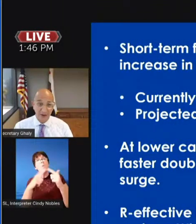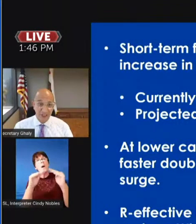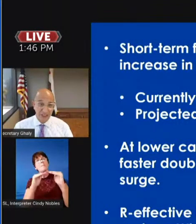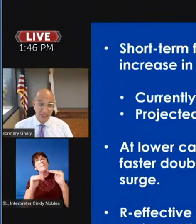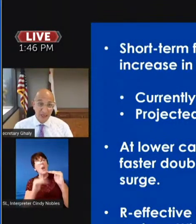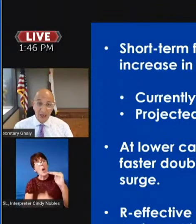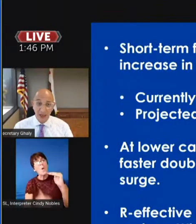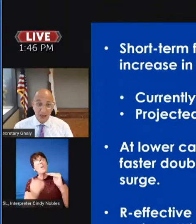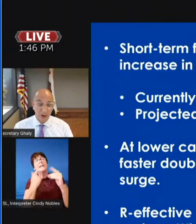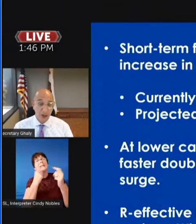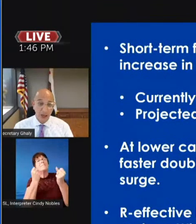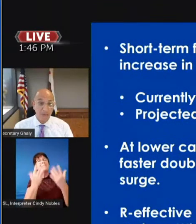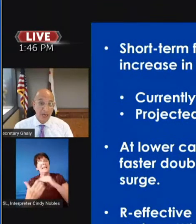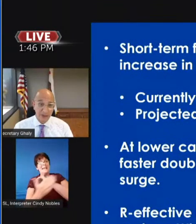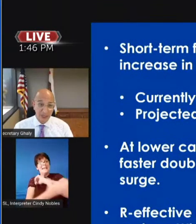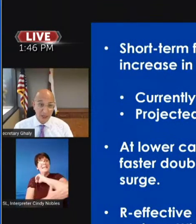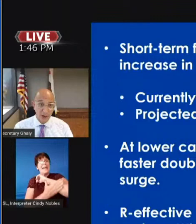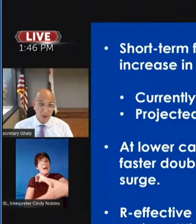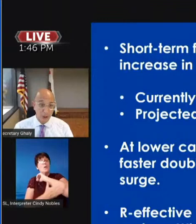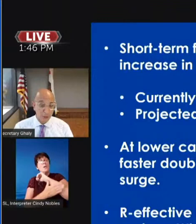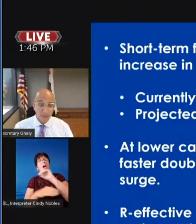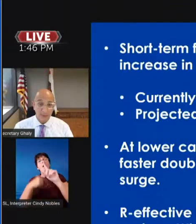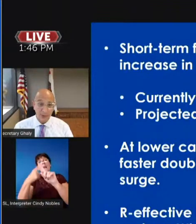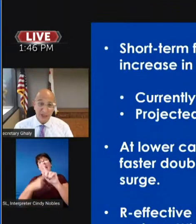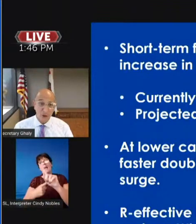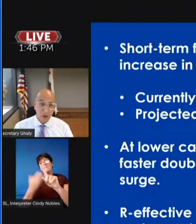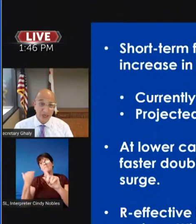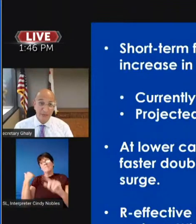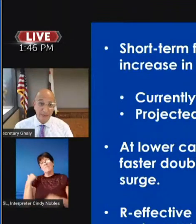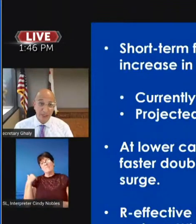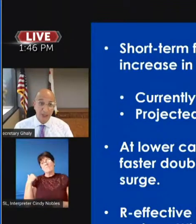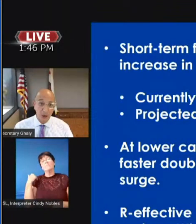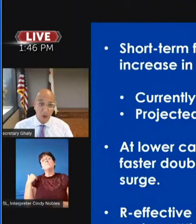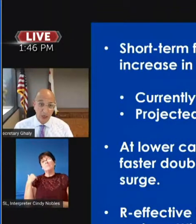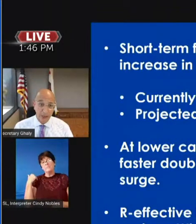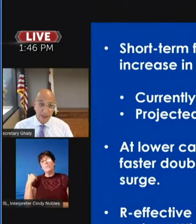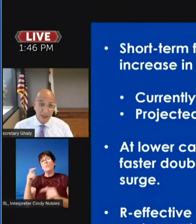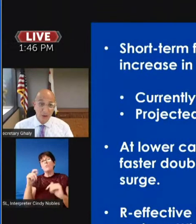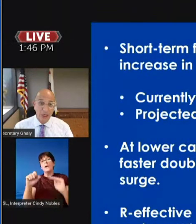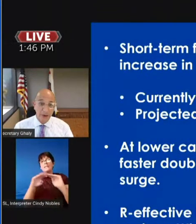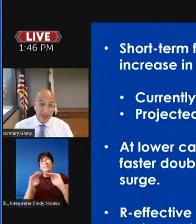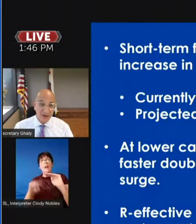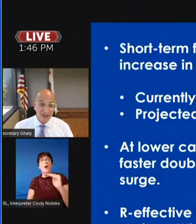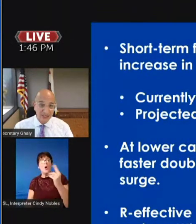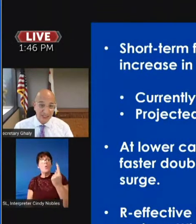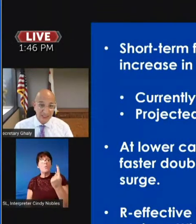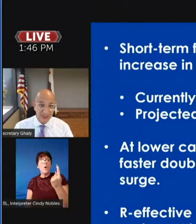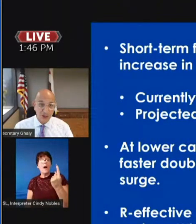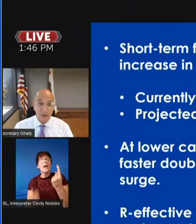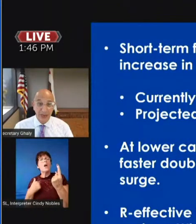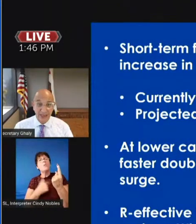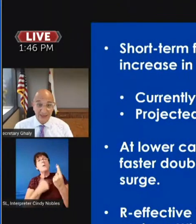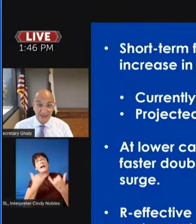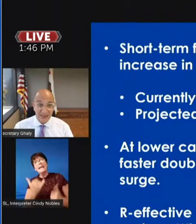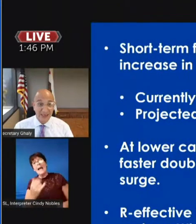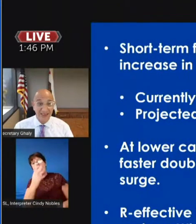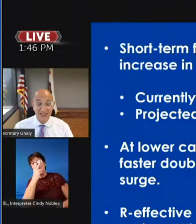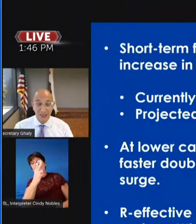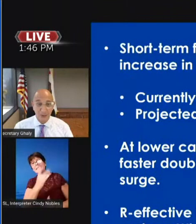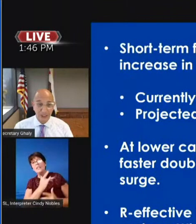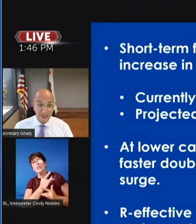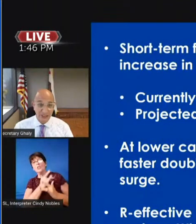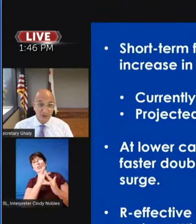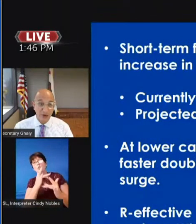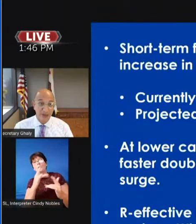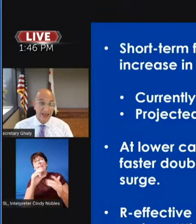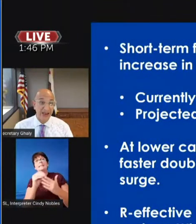many counties a month ago were quite a bit below 1. We are now seeing trends in